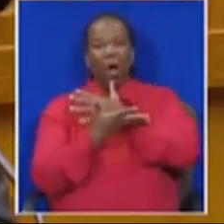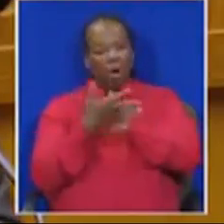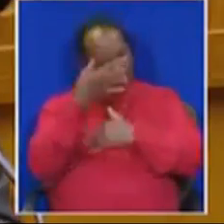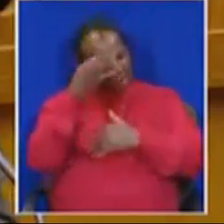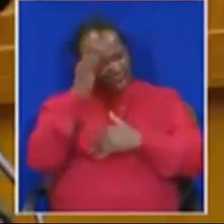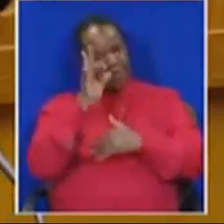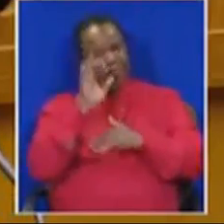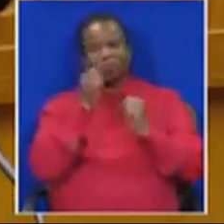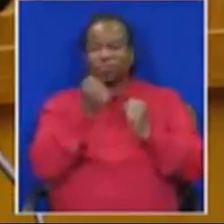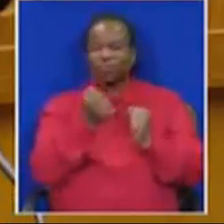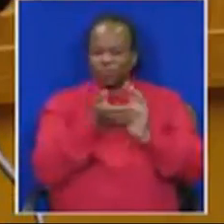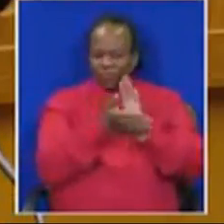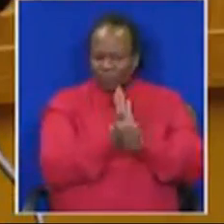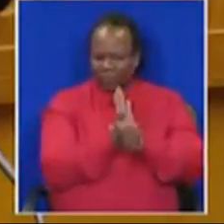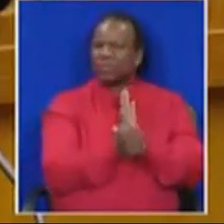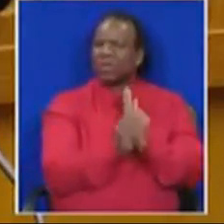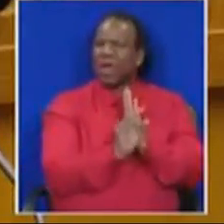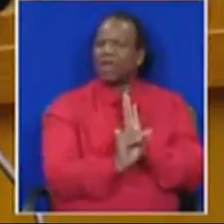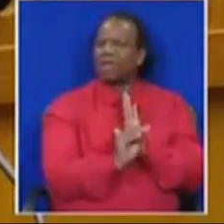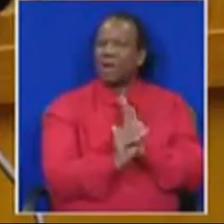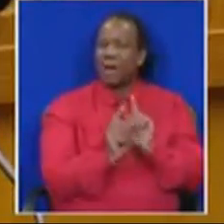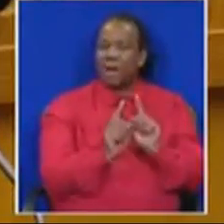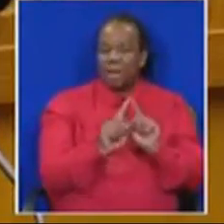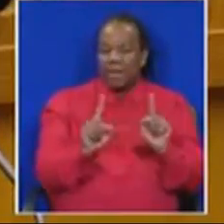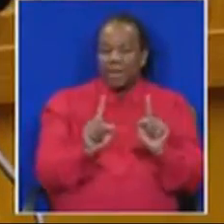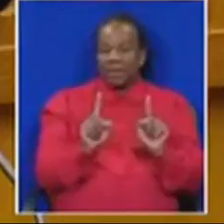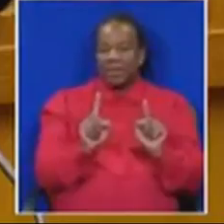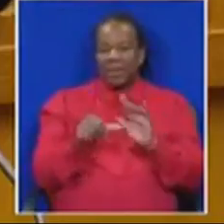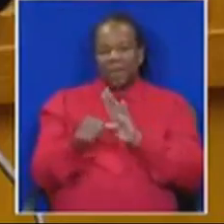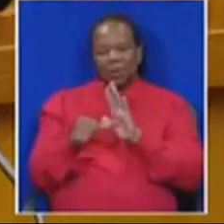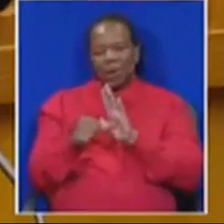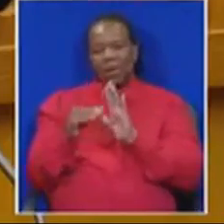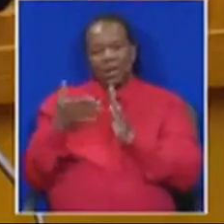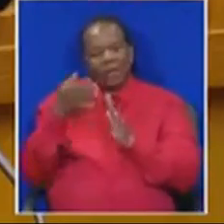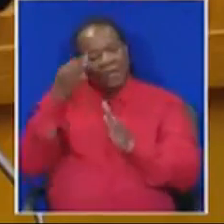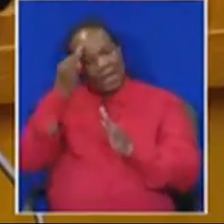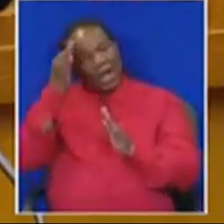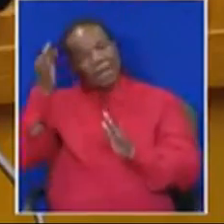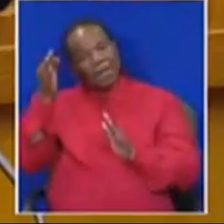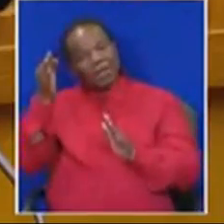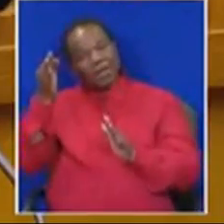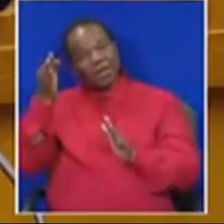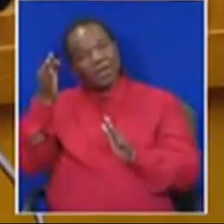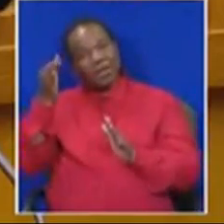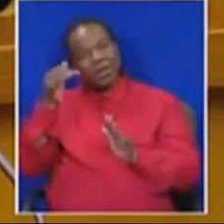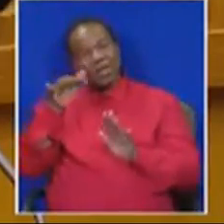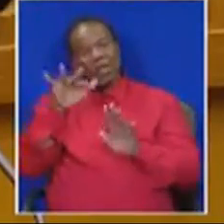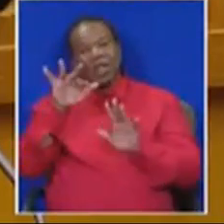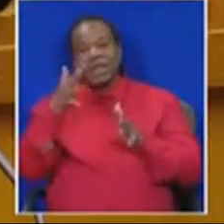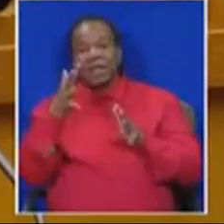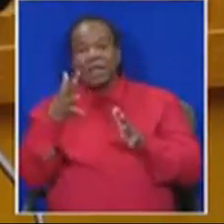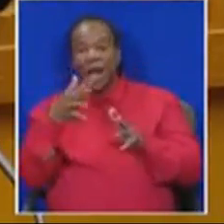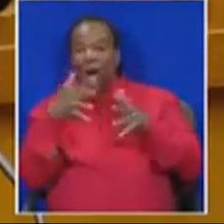is critical that the structure and the size of the state is optimally suited